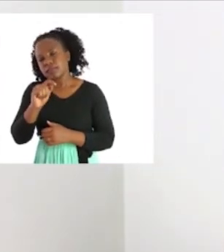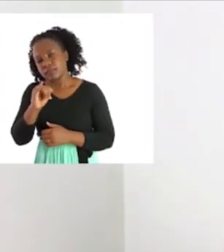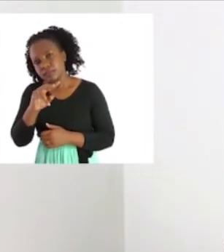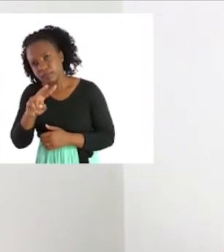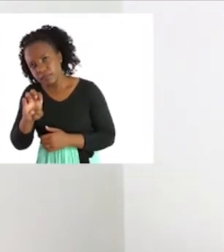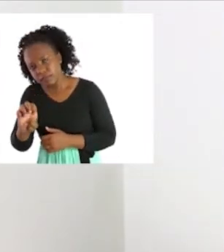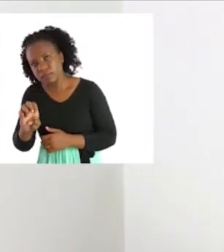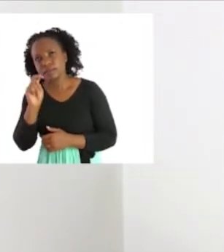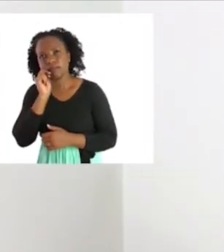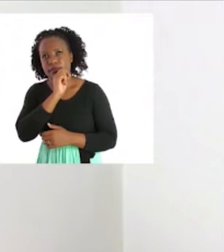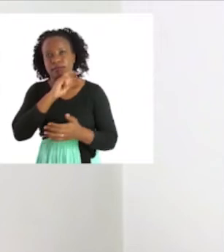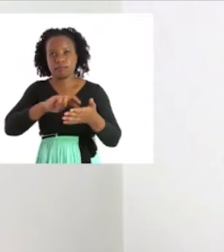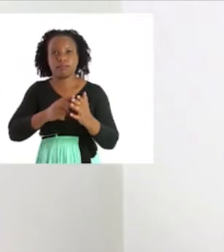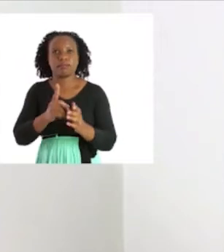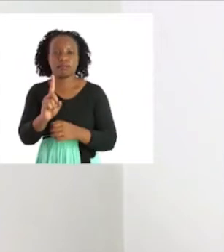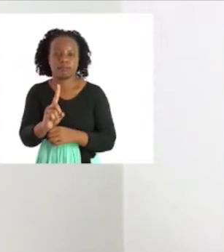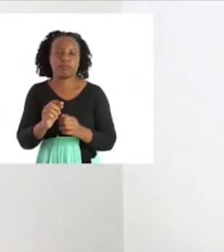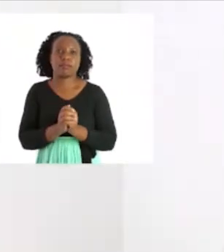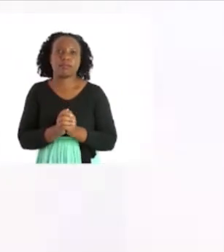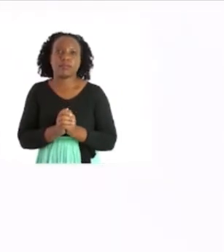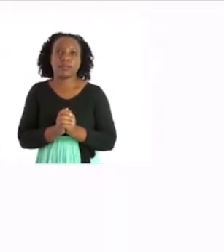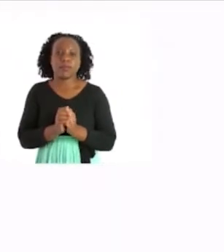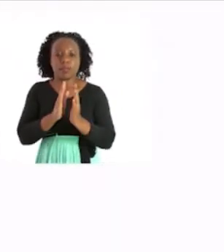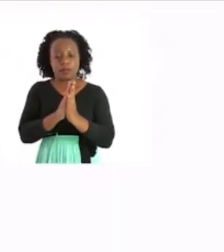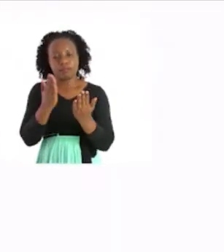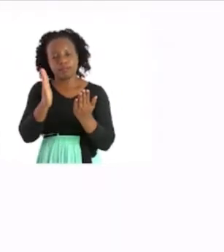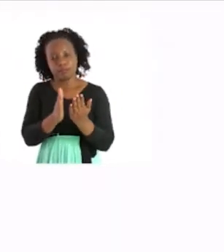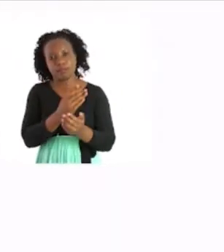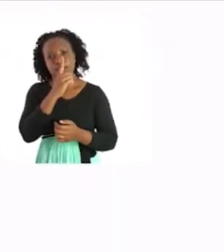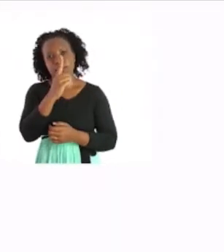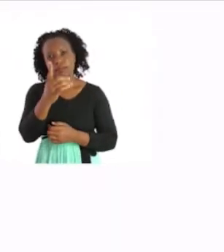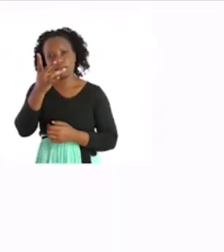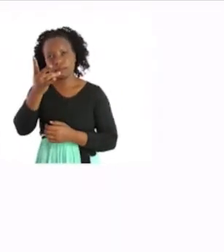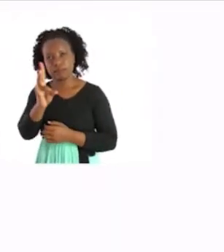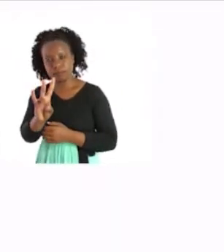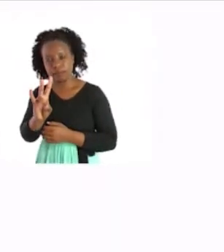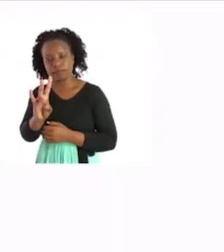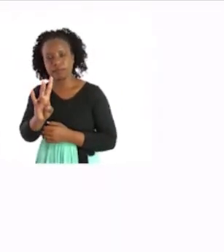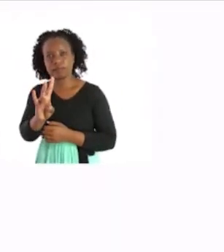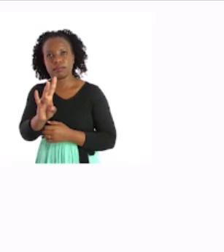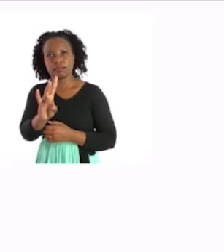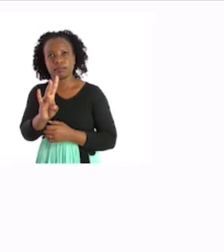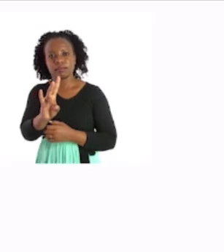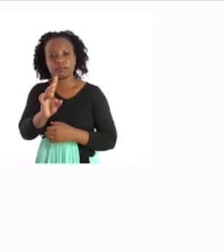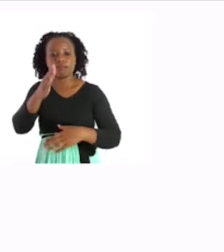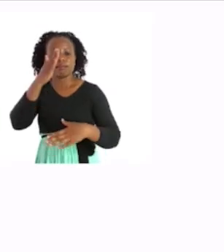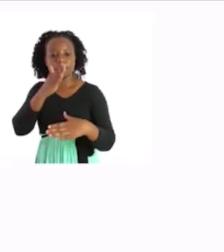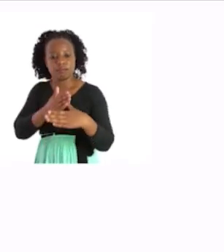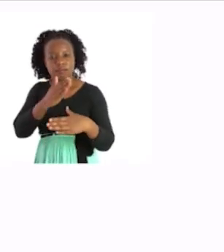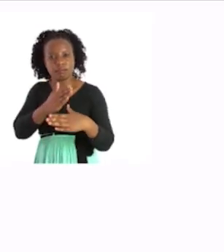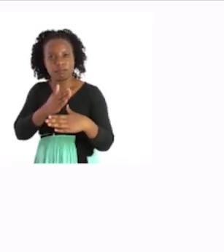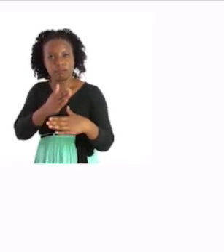you with an activity to do. On page 17, we are going to do activity